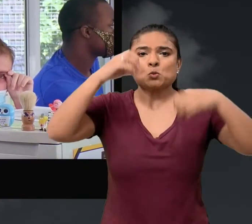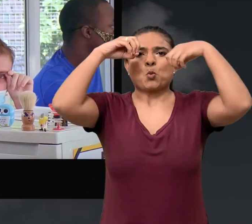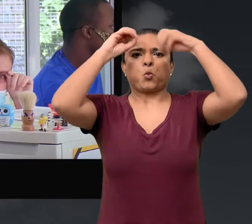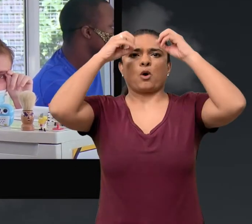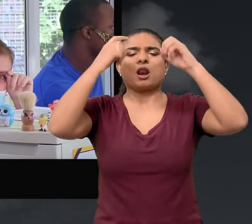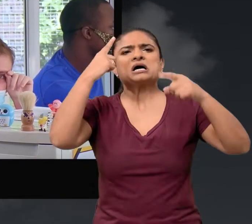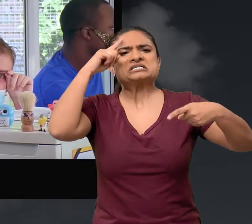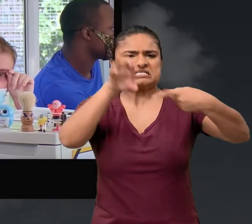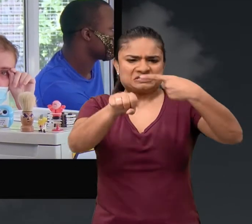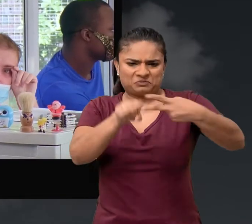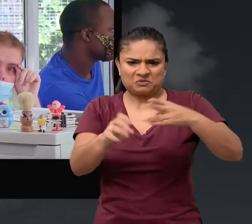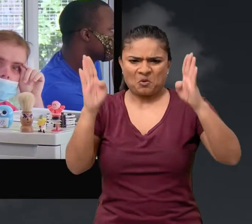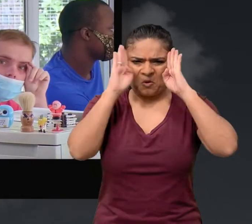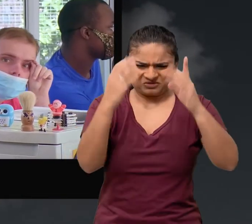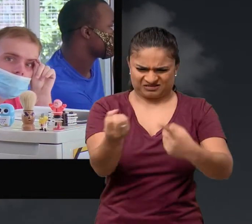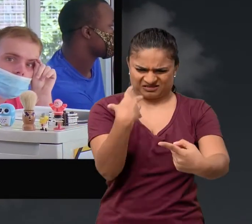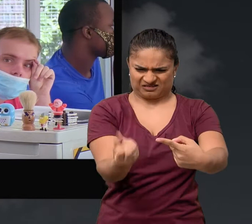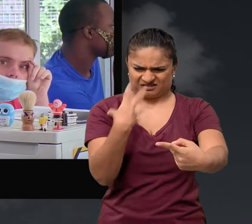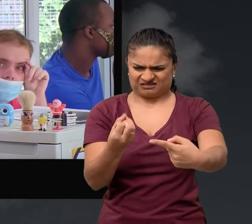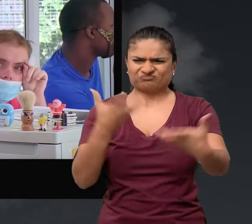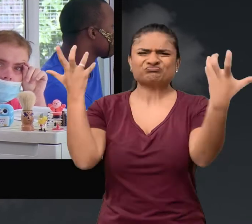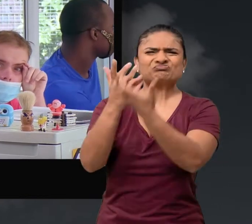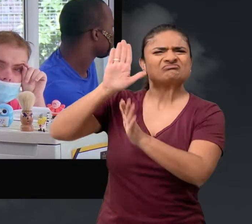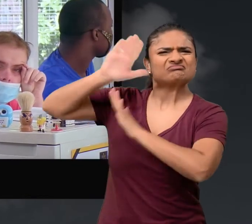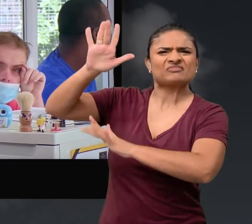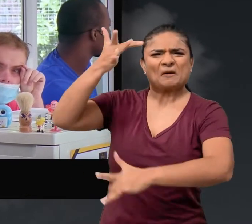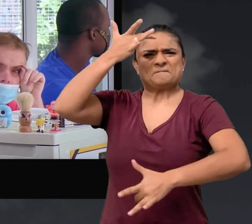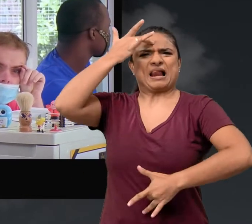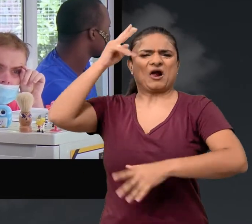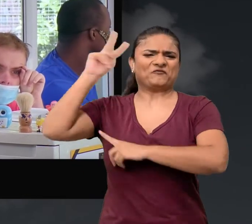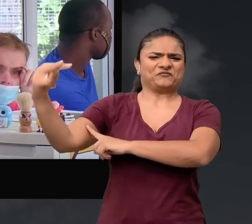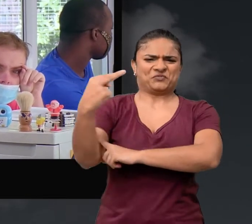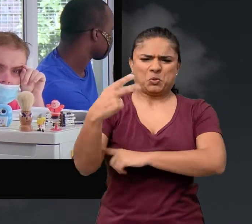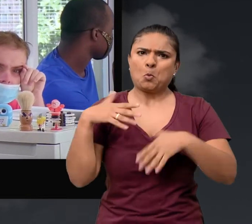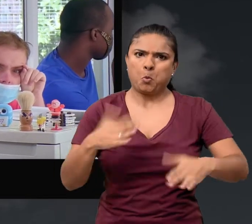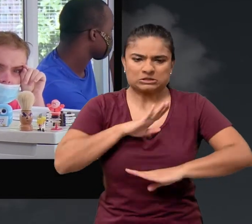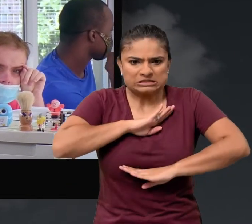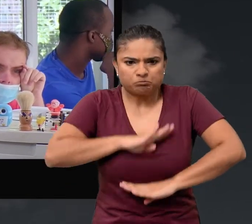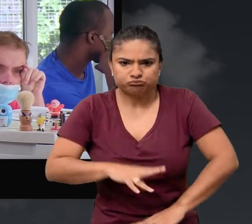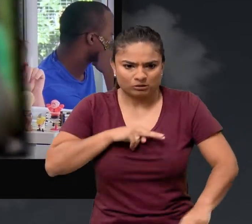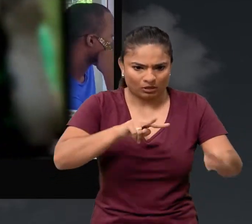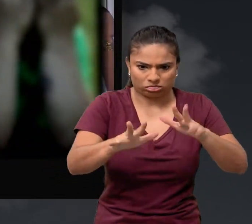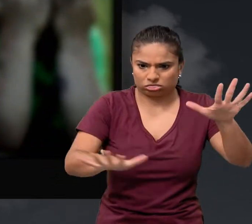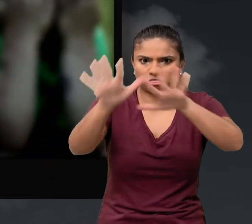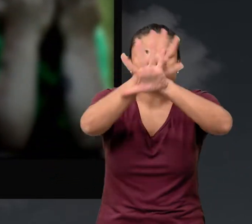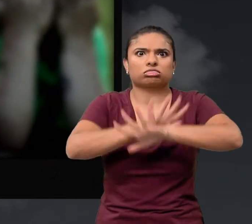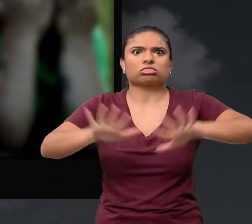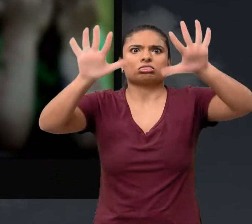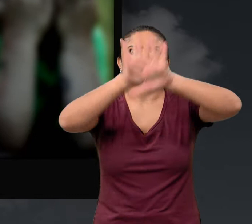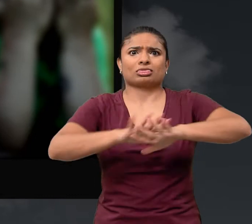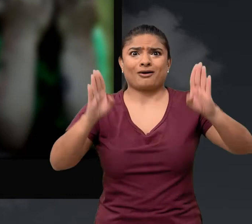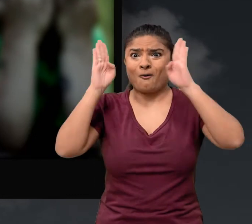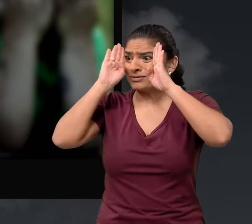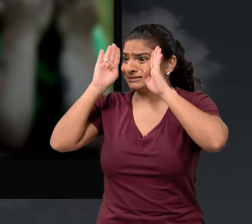Google the symptoms for autism, it would be mind-boggling. It's from a medical view, it's very depressing,